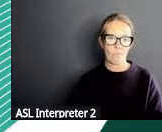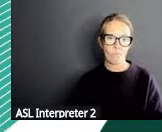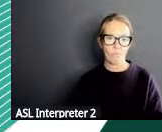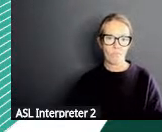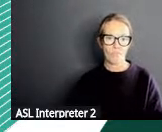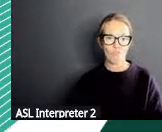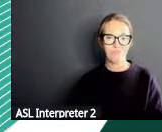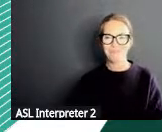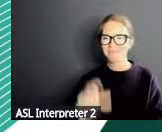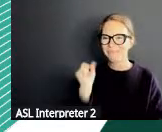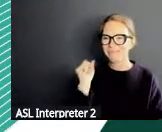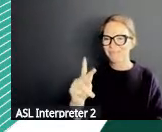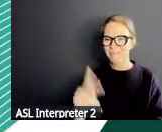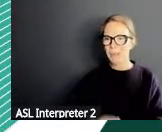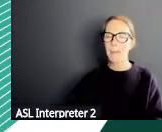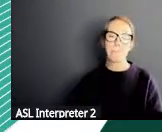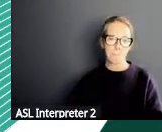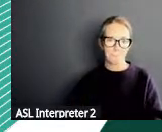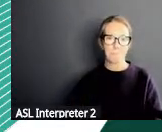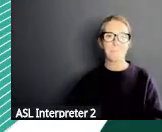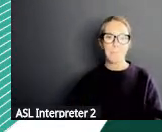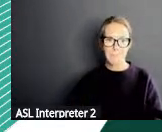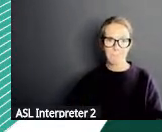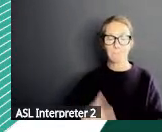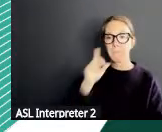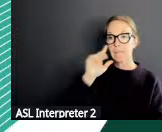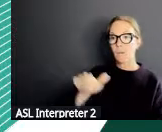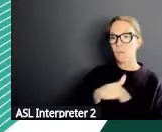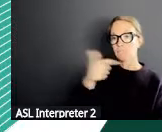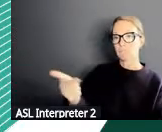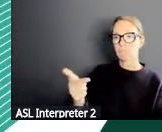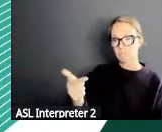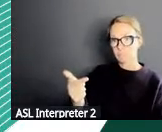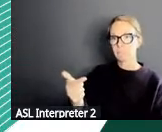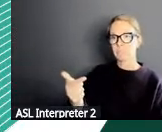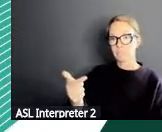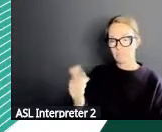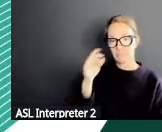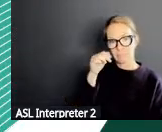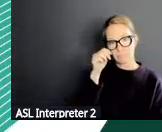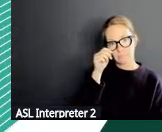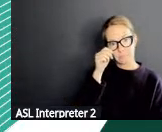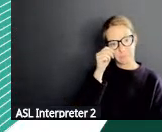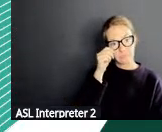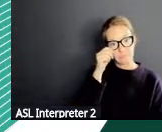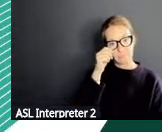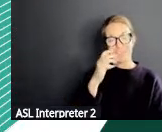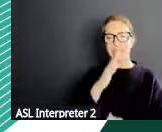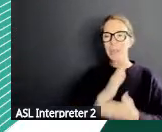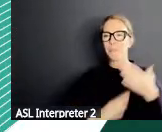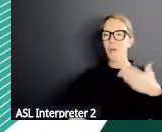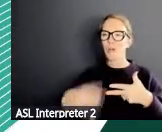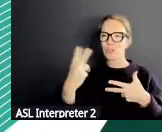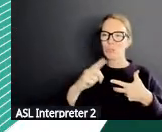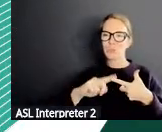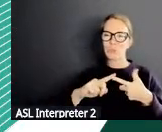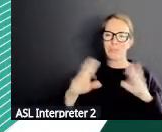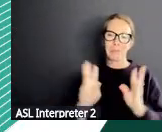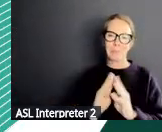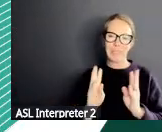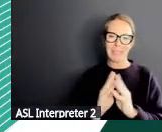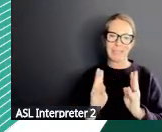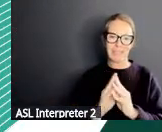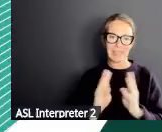All right, so now I will turn it, we're going to go to part 2 of the meeting, and I will turn this over to